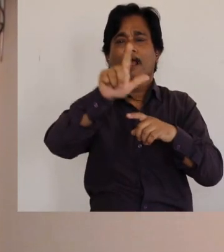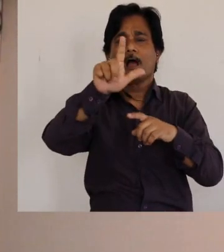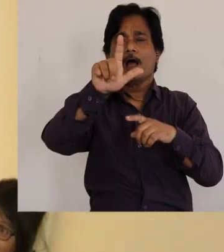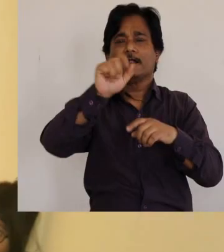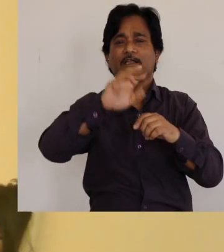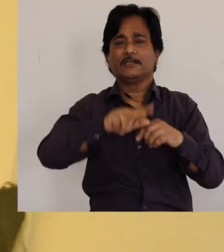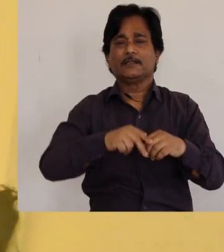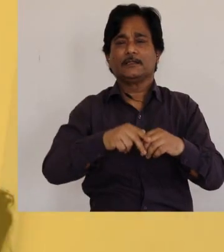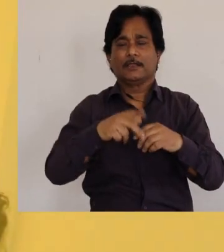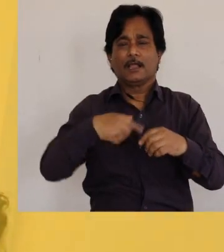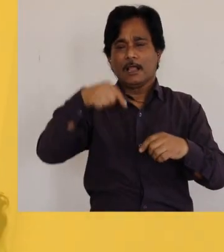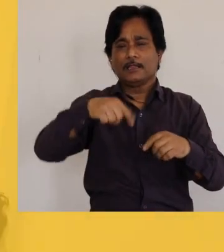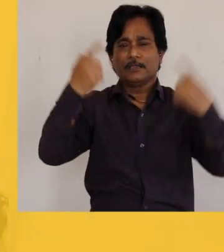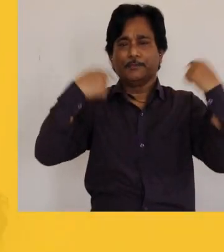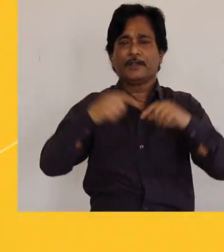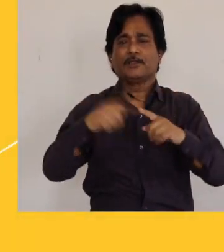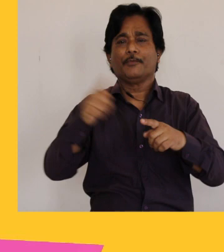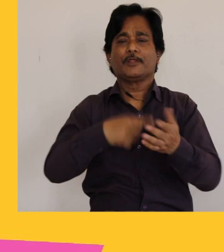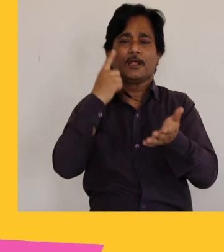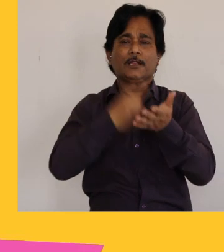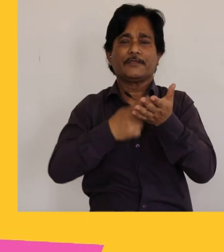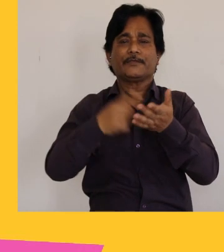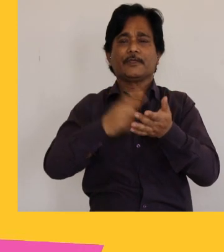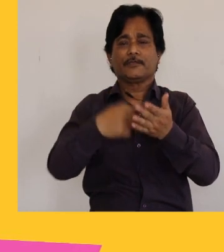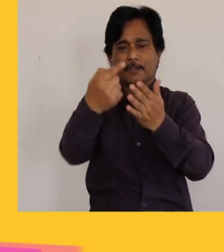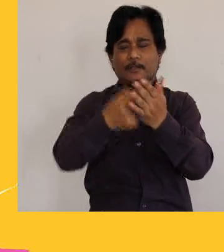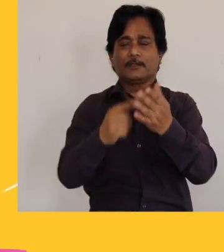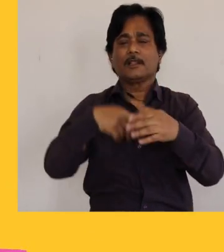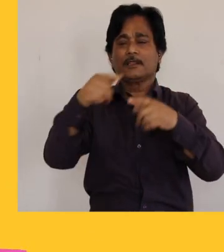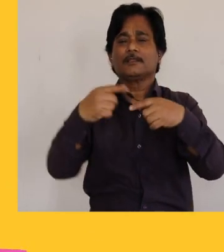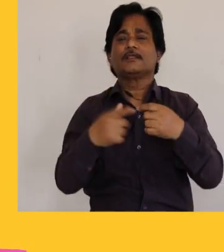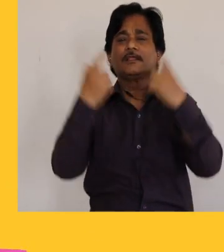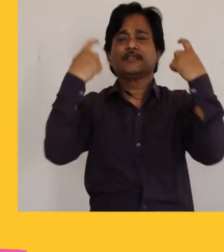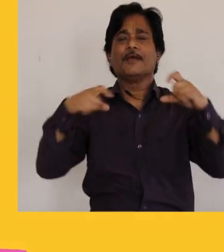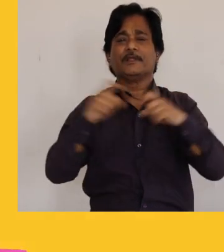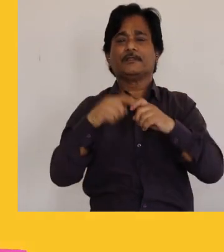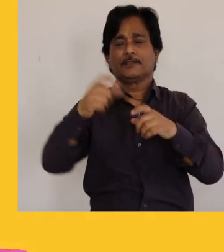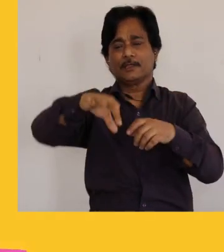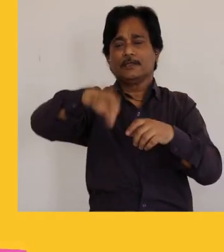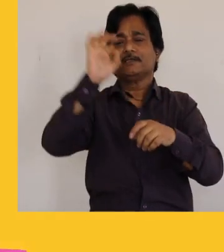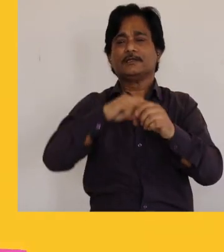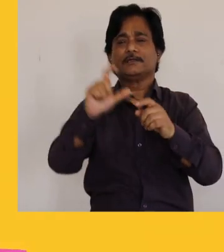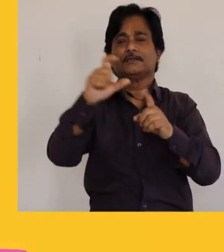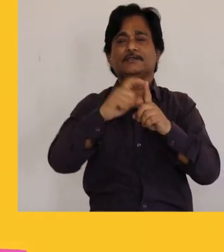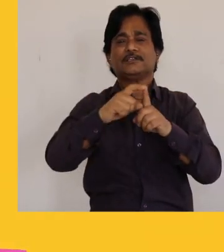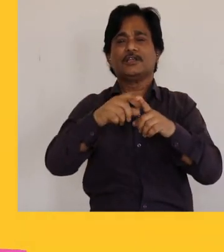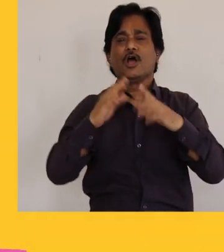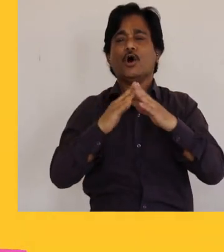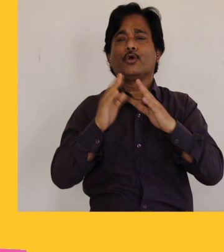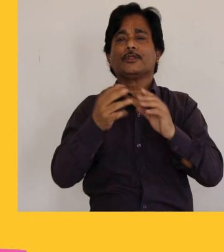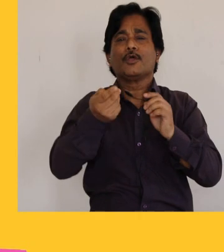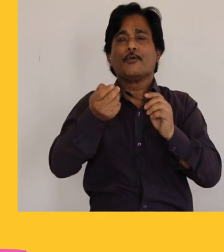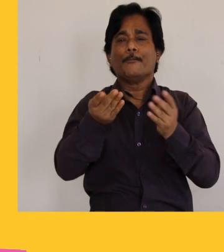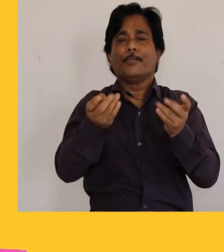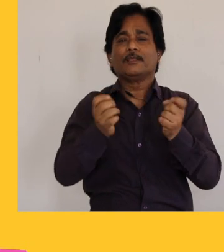2018. In these meetings, major decisions were taken regarding the design of seminar, selecting CDD as the host, budget,